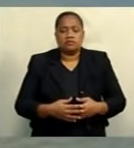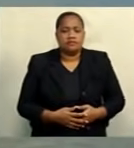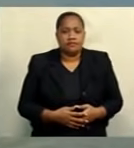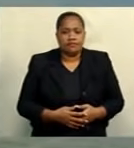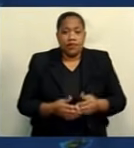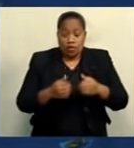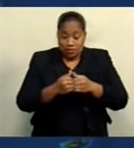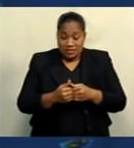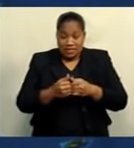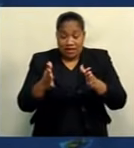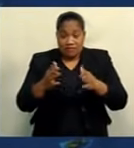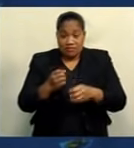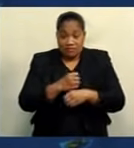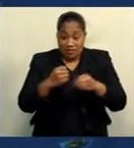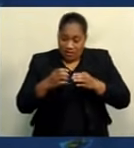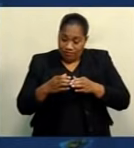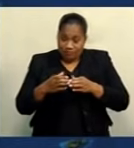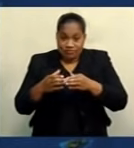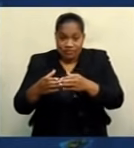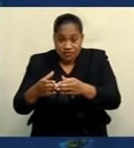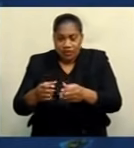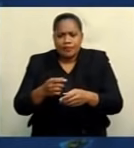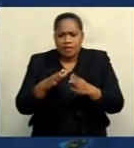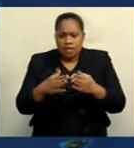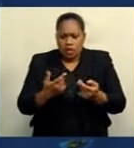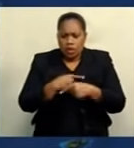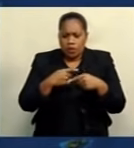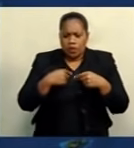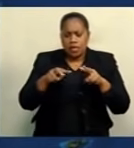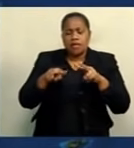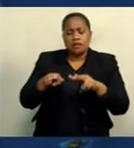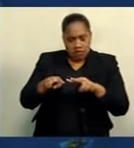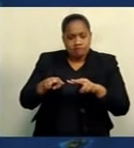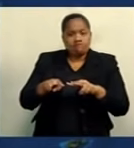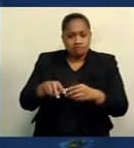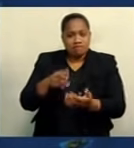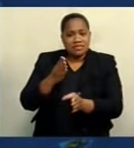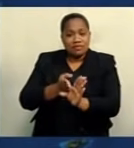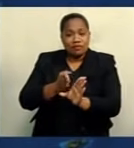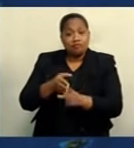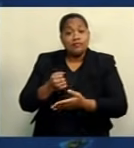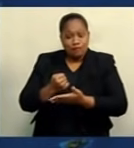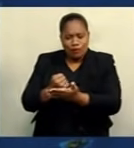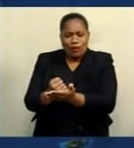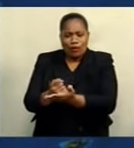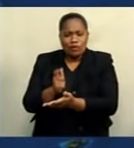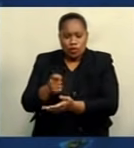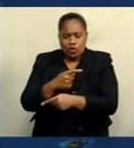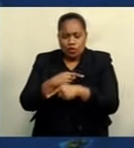deployment, we also look into the psychosocial support component